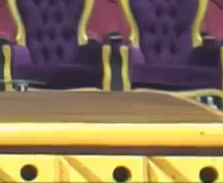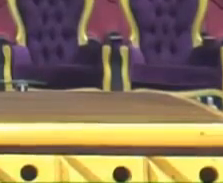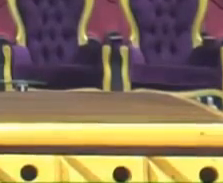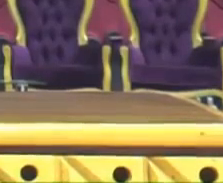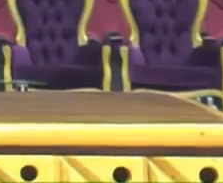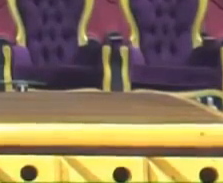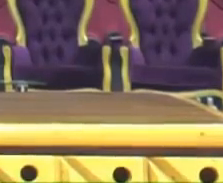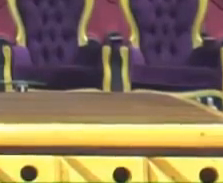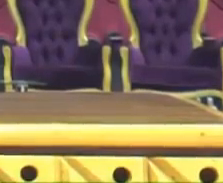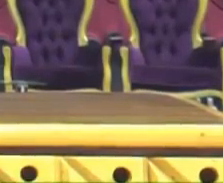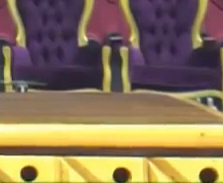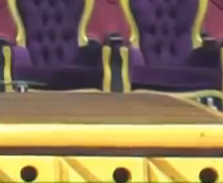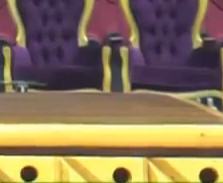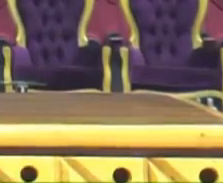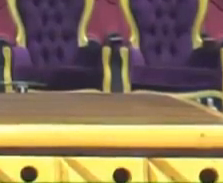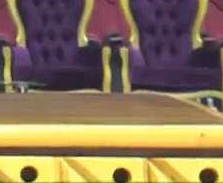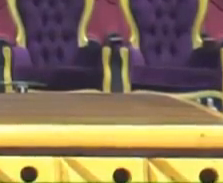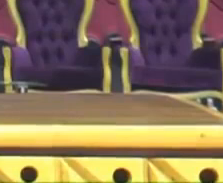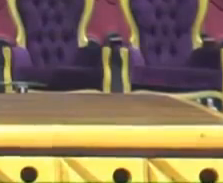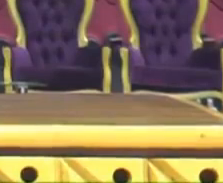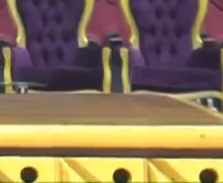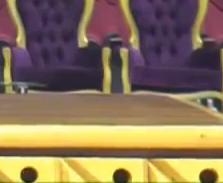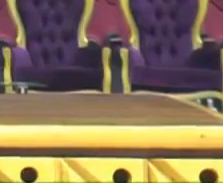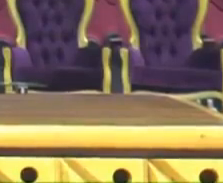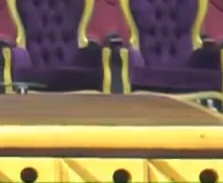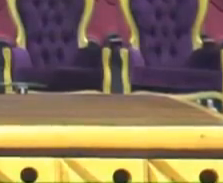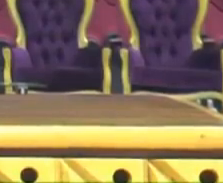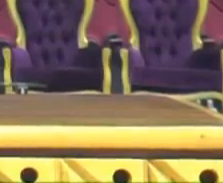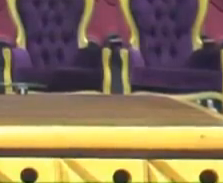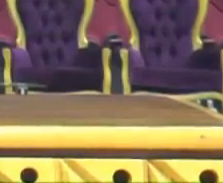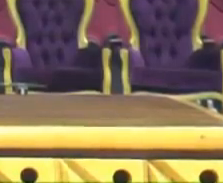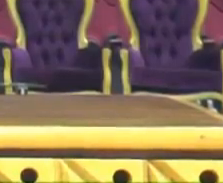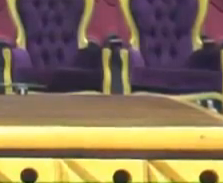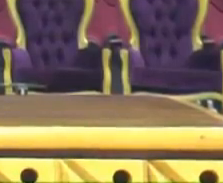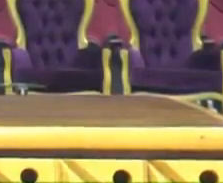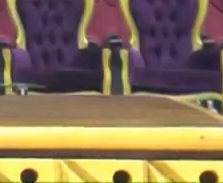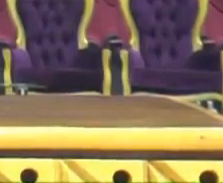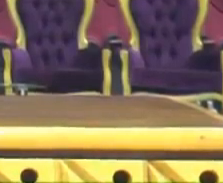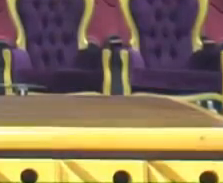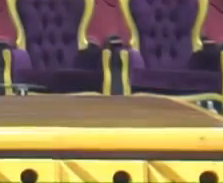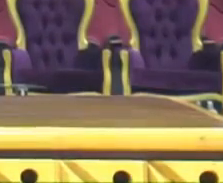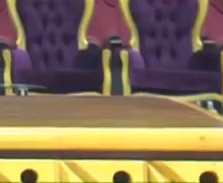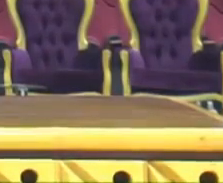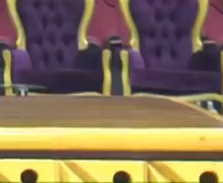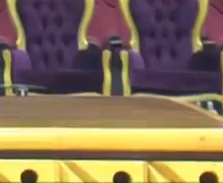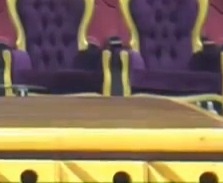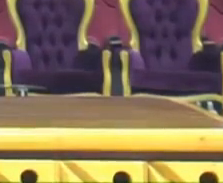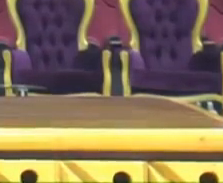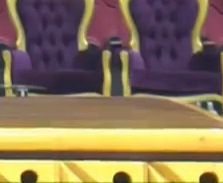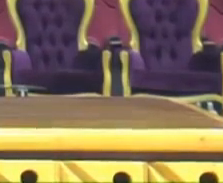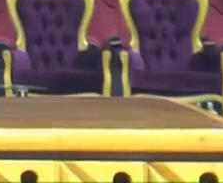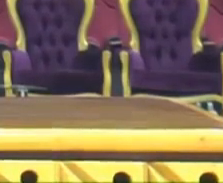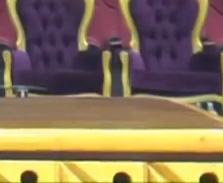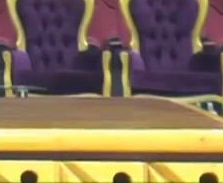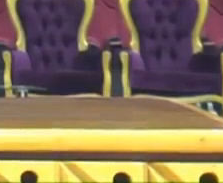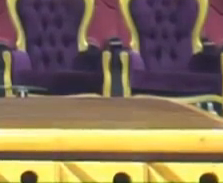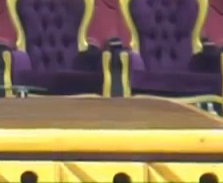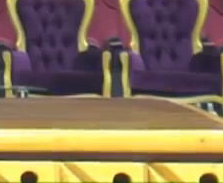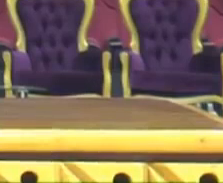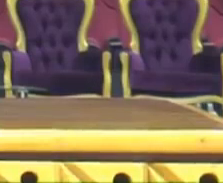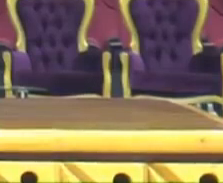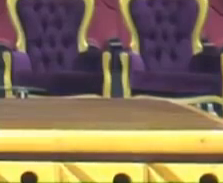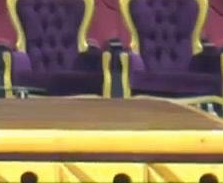the hand, and said unto her, Talita kumai, which is being